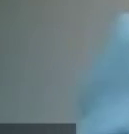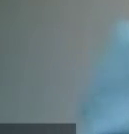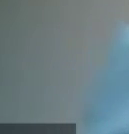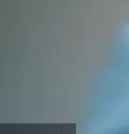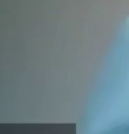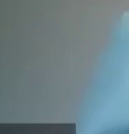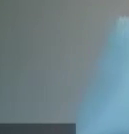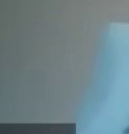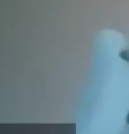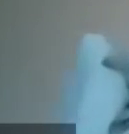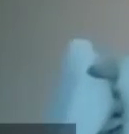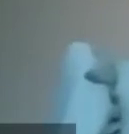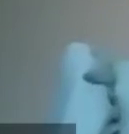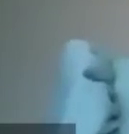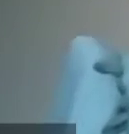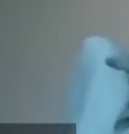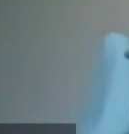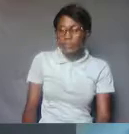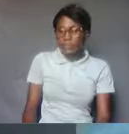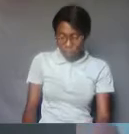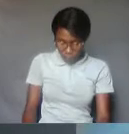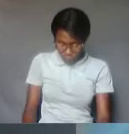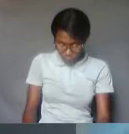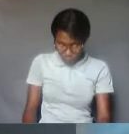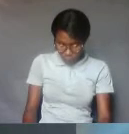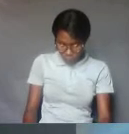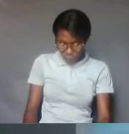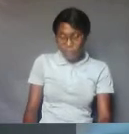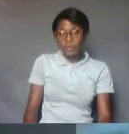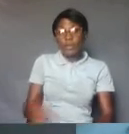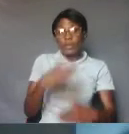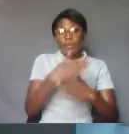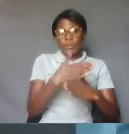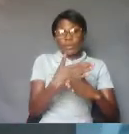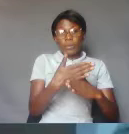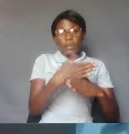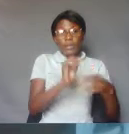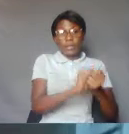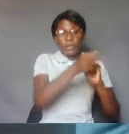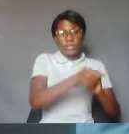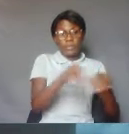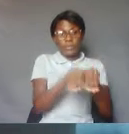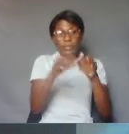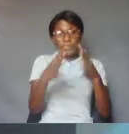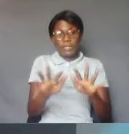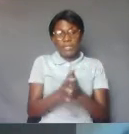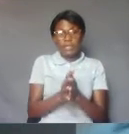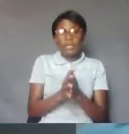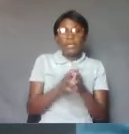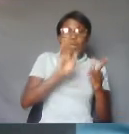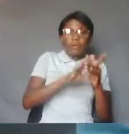I think Charlene's colleague is going to tell you a little bit about some of the work that we've done in relation to